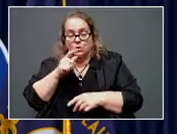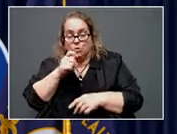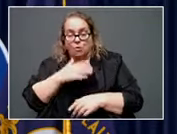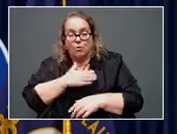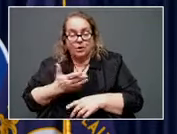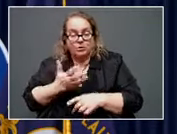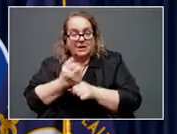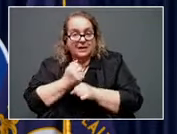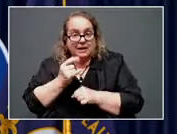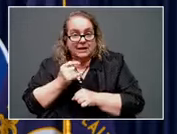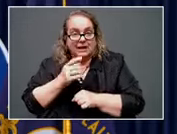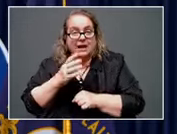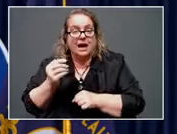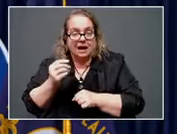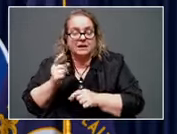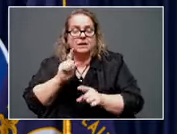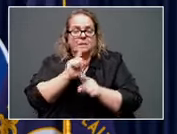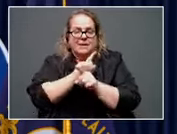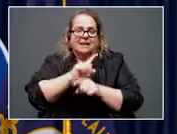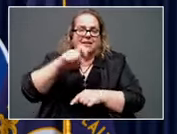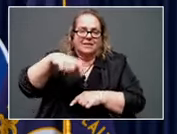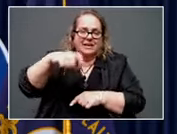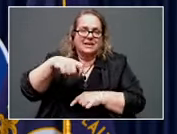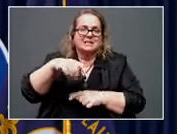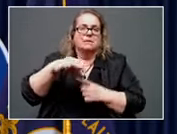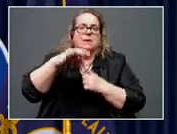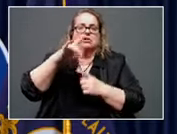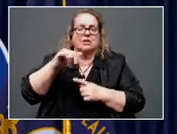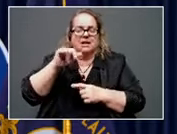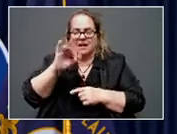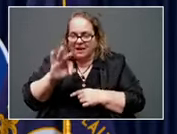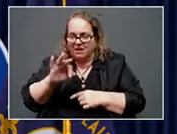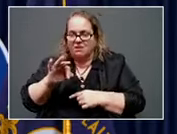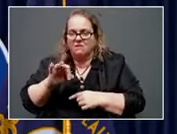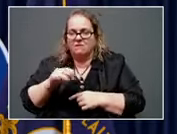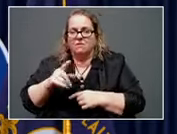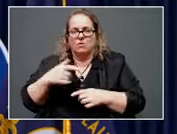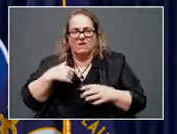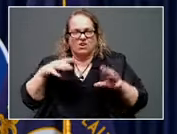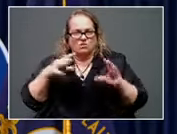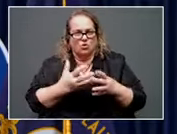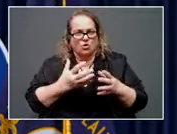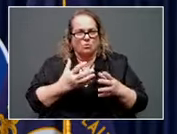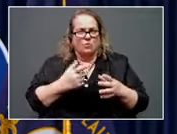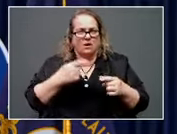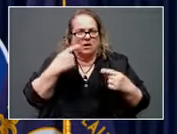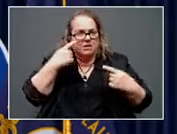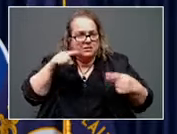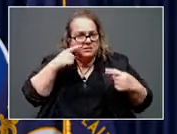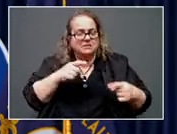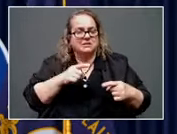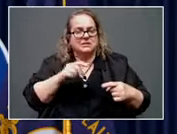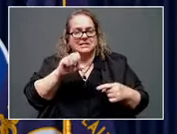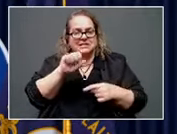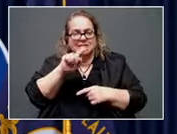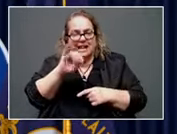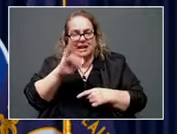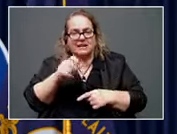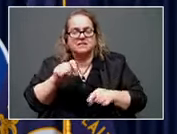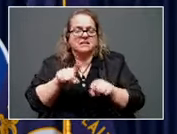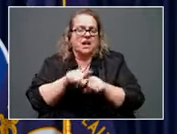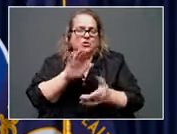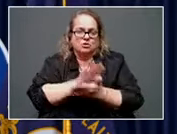ultimately meet the needs, especially of congregate care settings, things like schools where people come together in large numbers. A